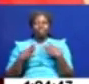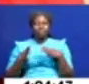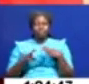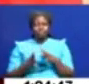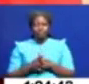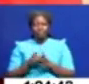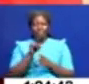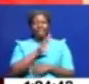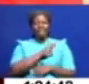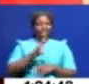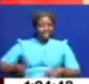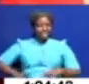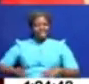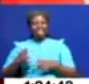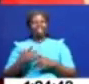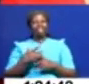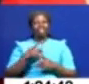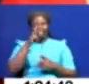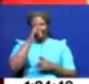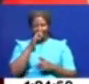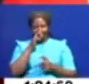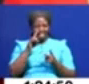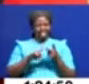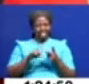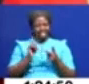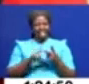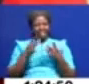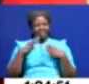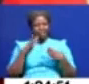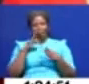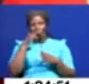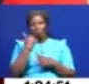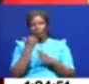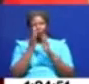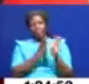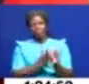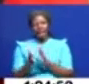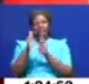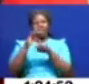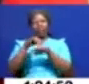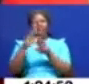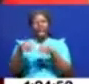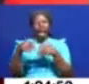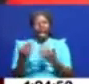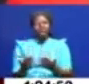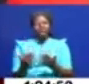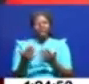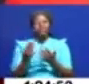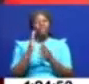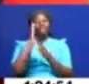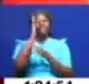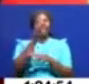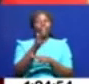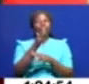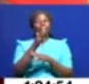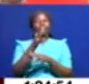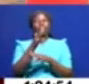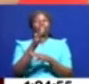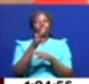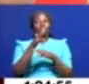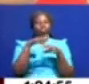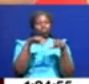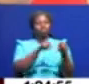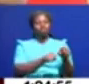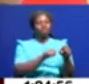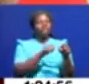hunt. It is people who are planning on how they will take Pastor Ezekiel